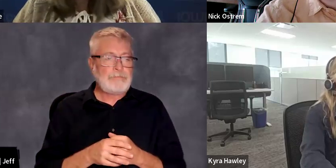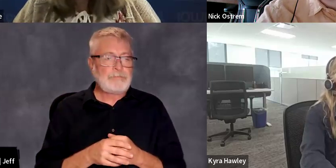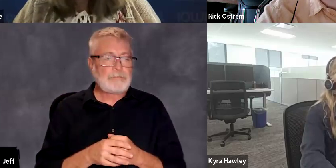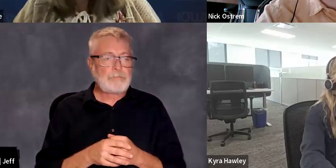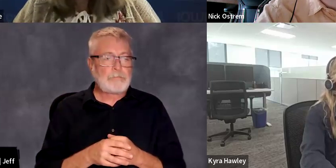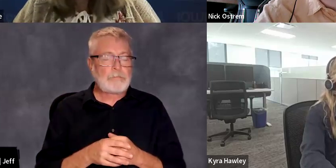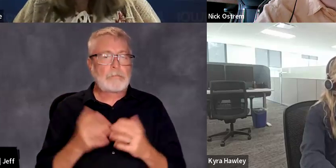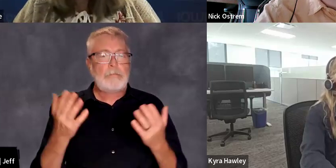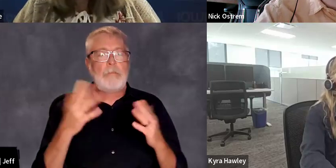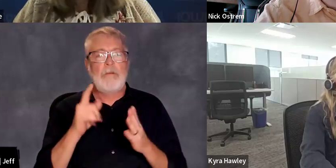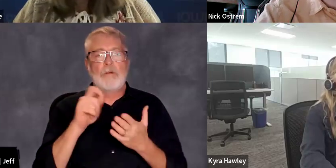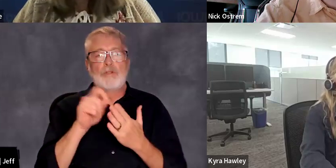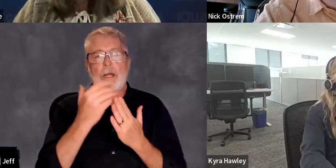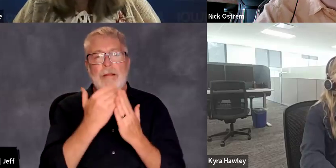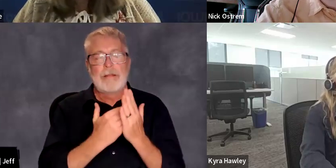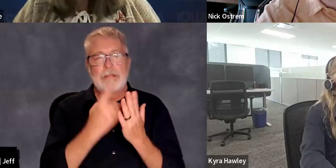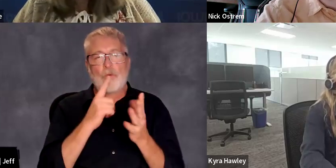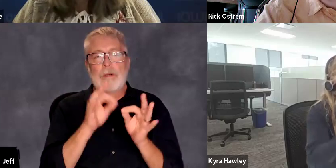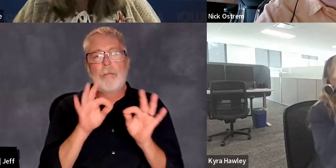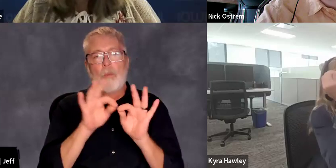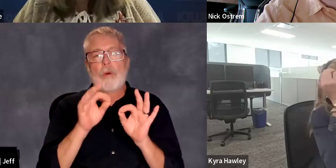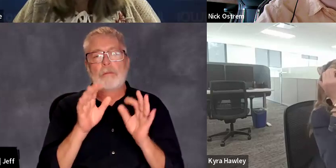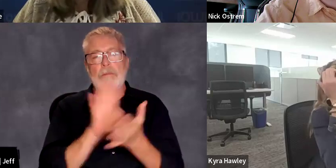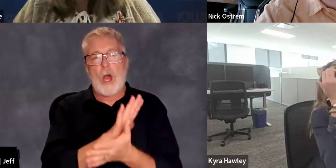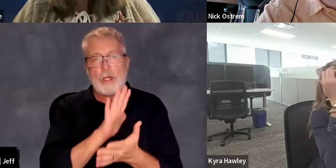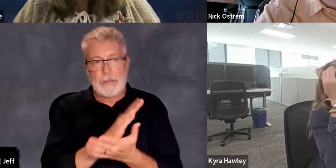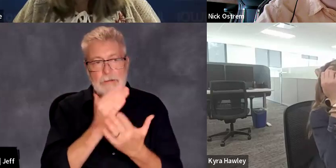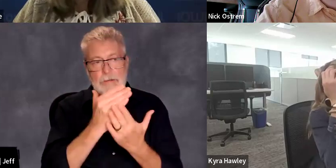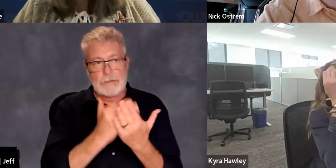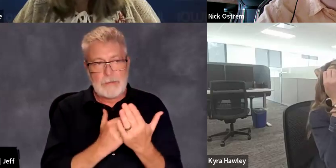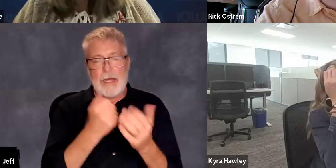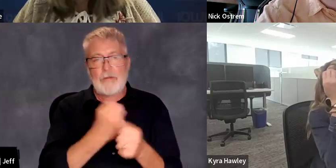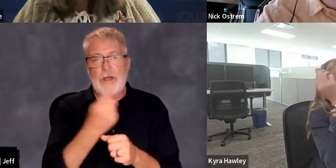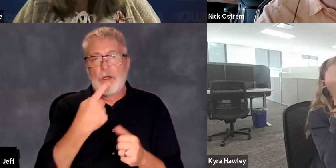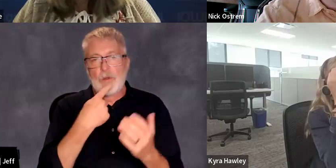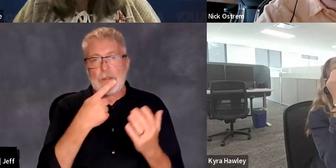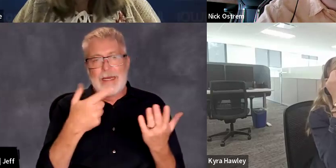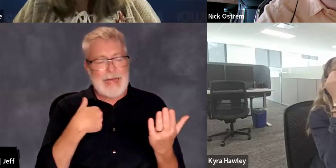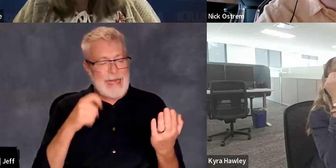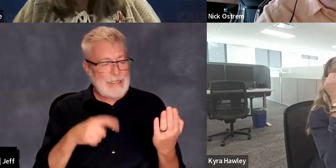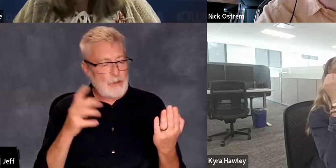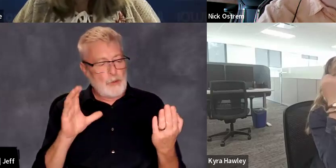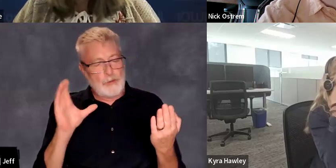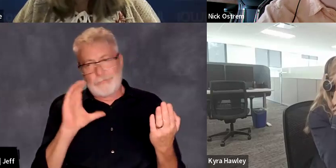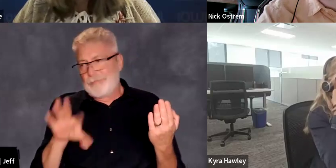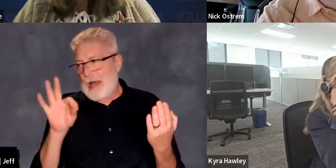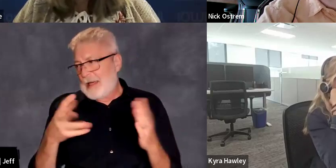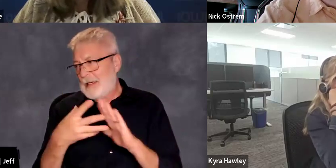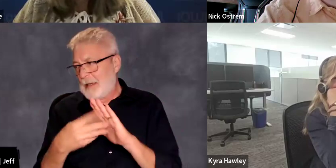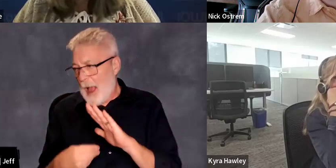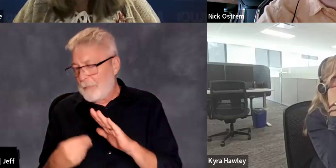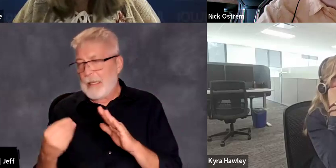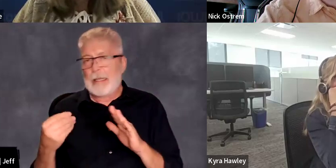You've got your checklist of important documents. So these is everything that you said you wanted to make sure that you had copies of is going to be in this checklist